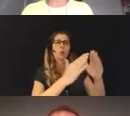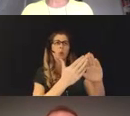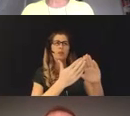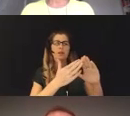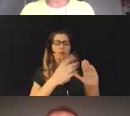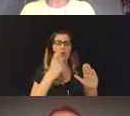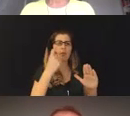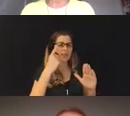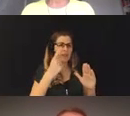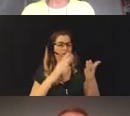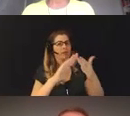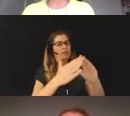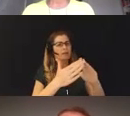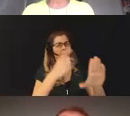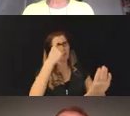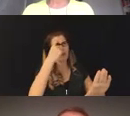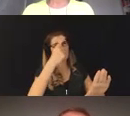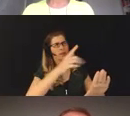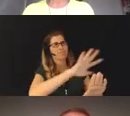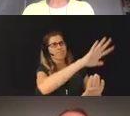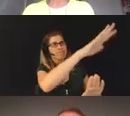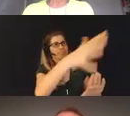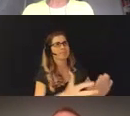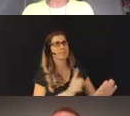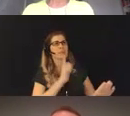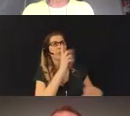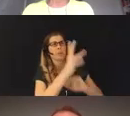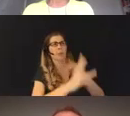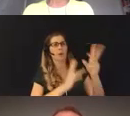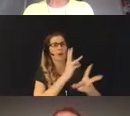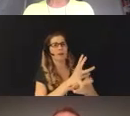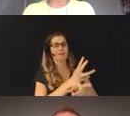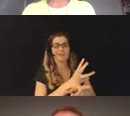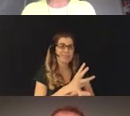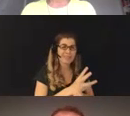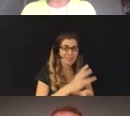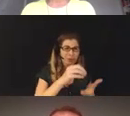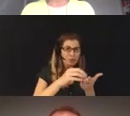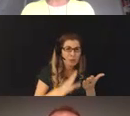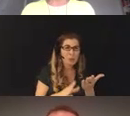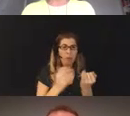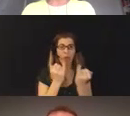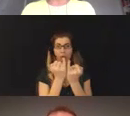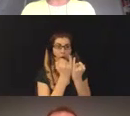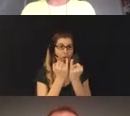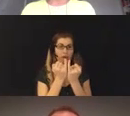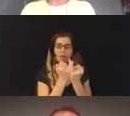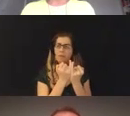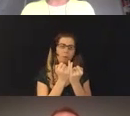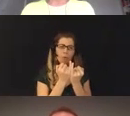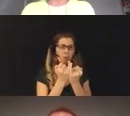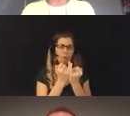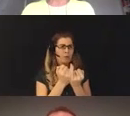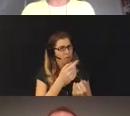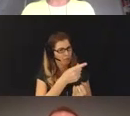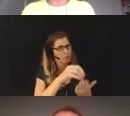and our students within the context of their reality, right? Because they don't exist in the bubble of school or the buildings that you're working with them in. They have entire lives